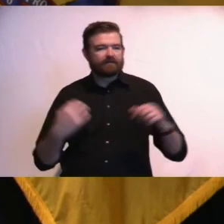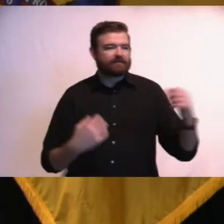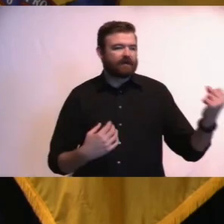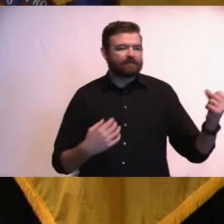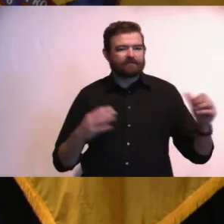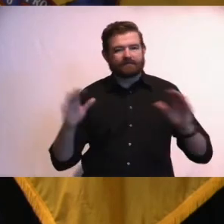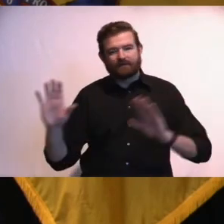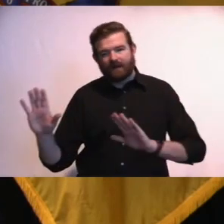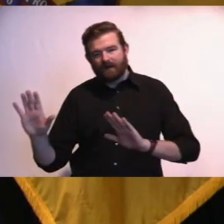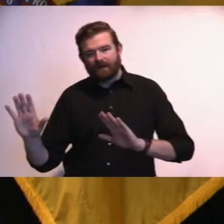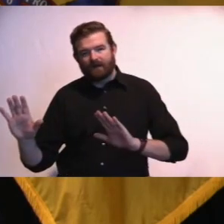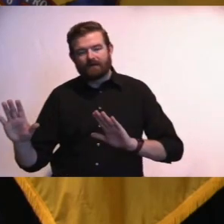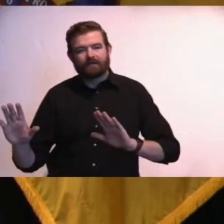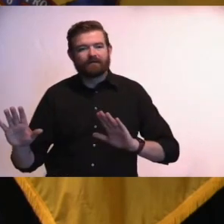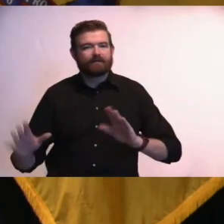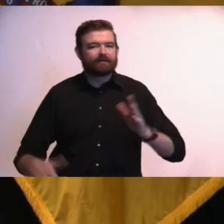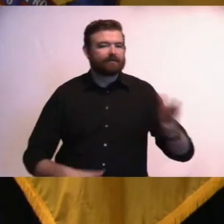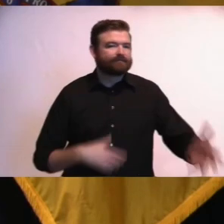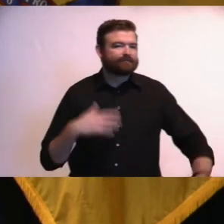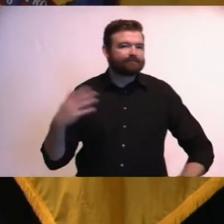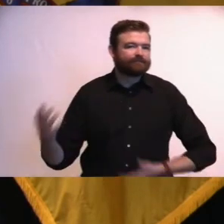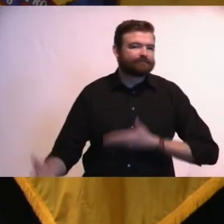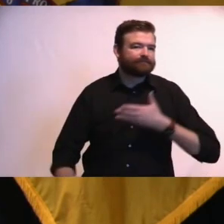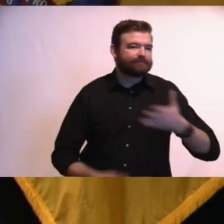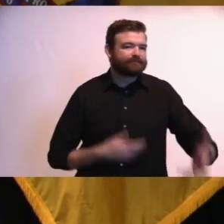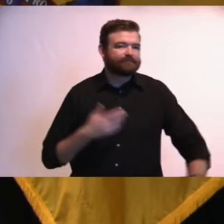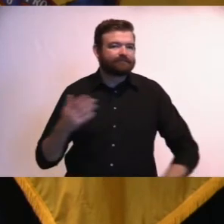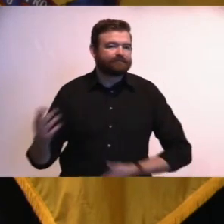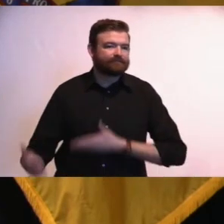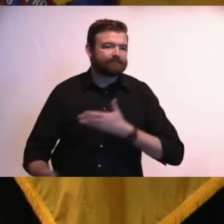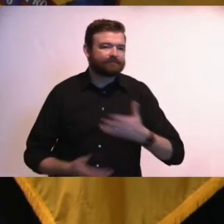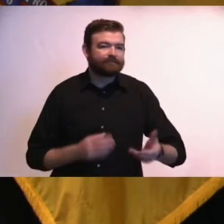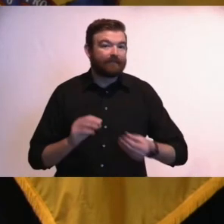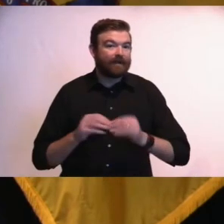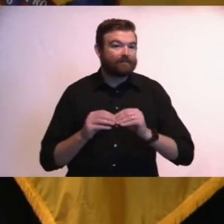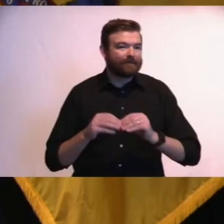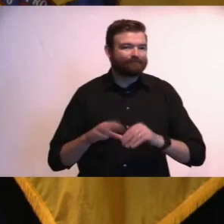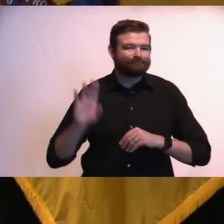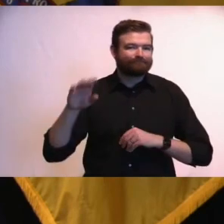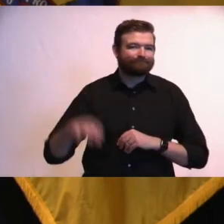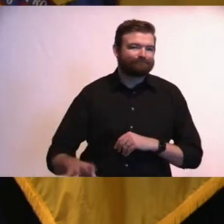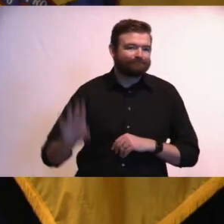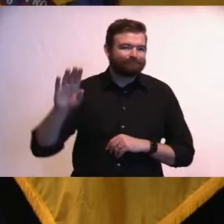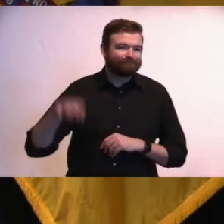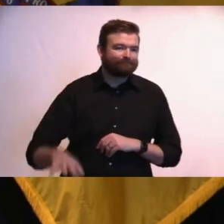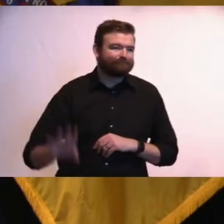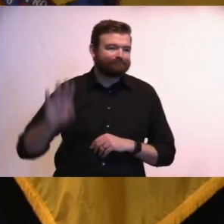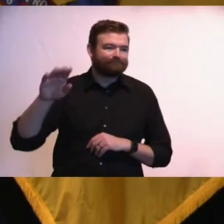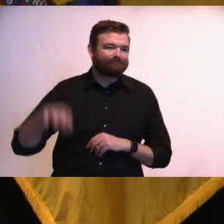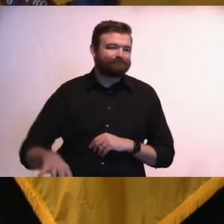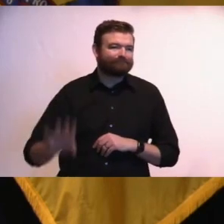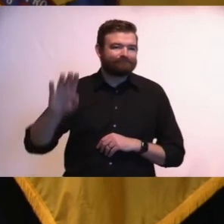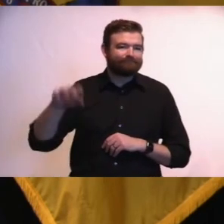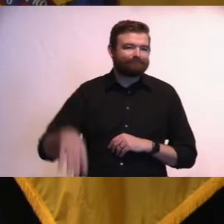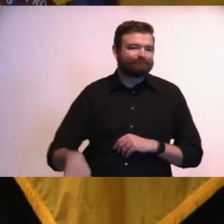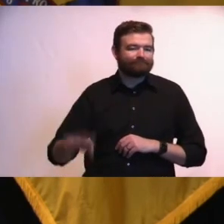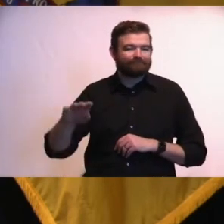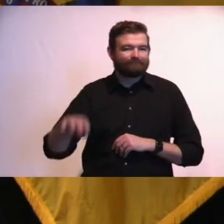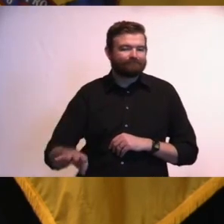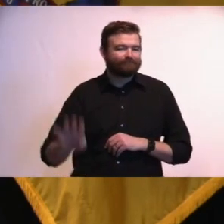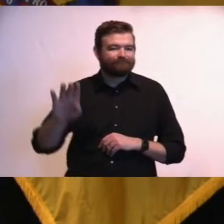25, 31, 27, 33, 29, 26, 21